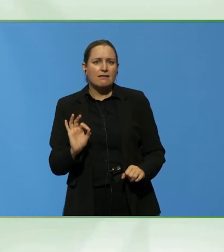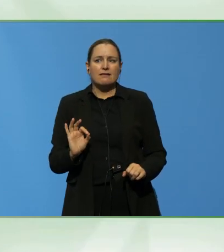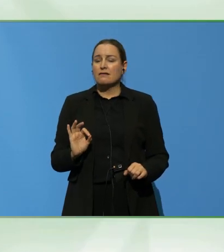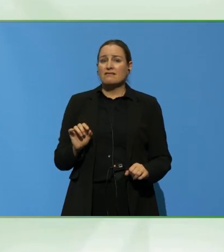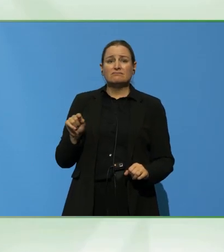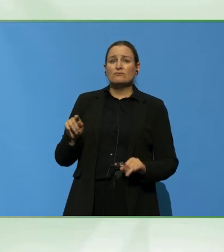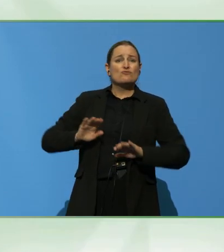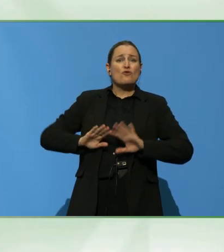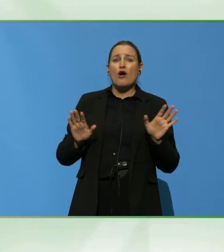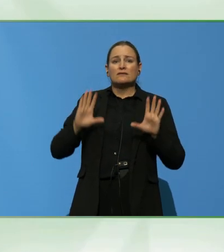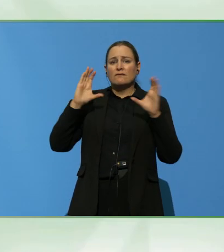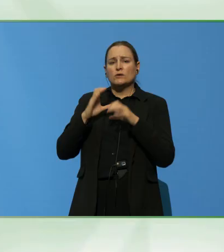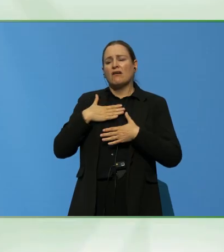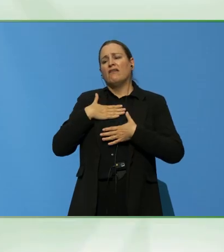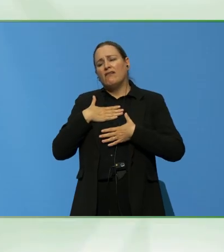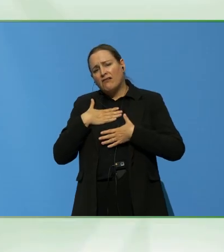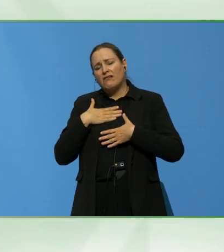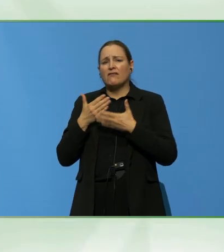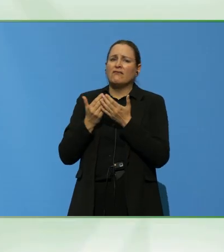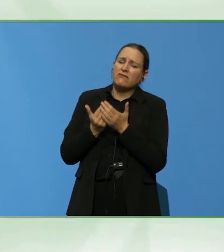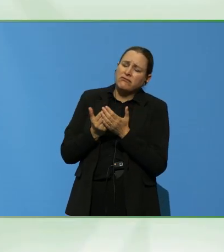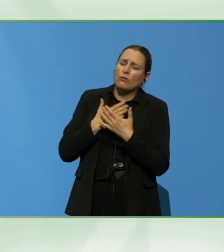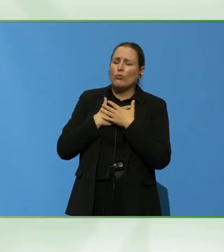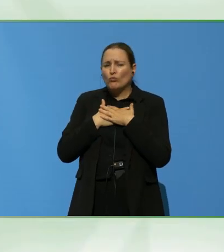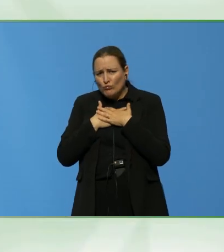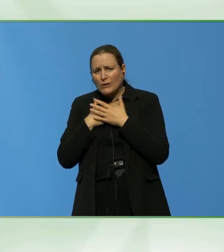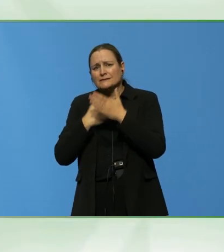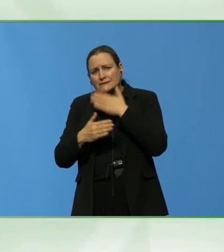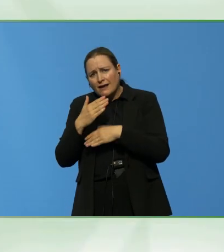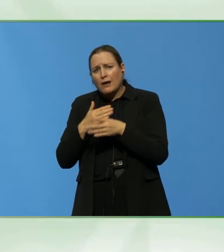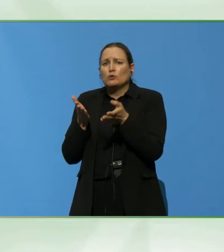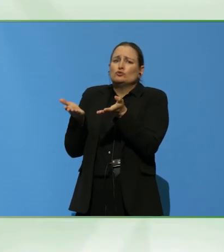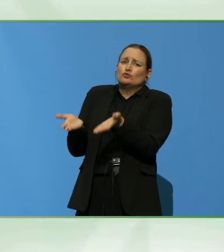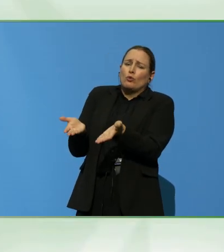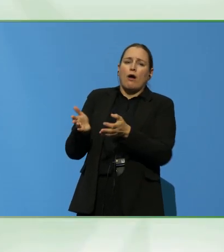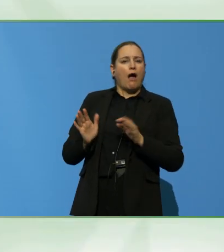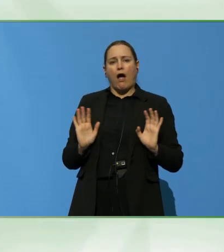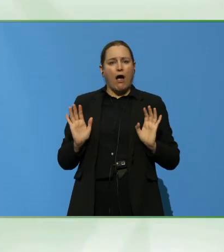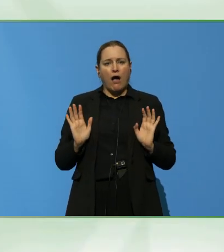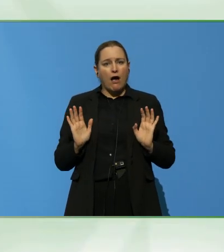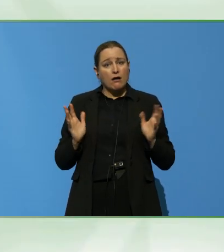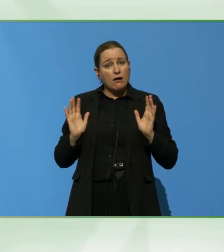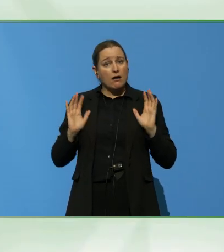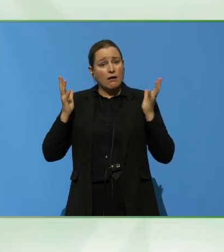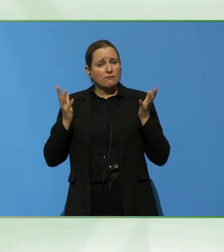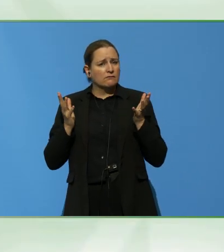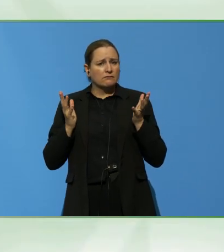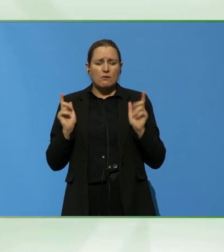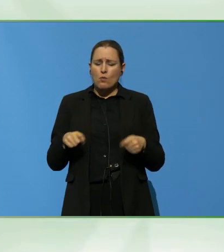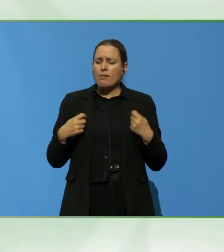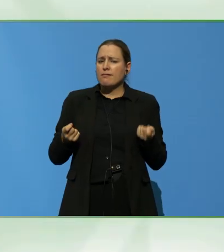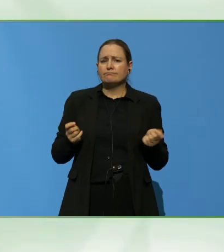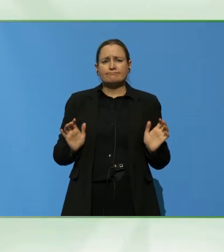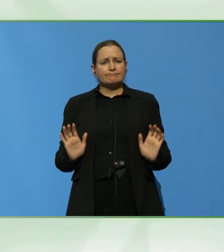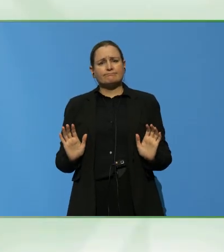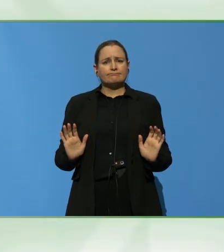Like I said, they didn't put a brief out because they wanted a disabled estate agent, but they went with me,